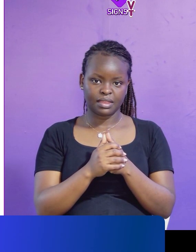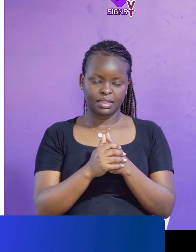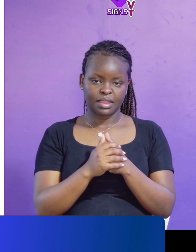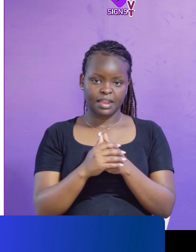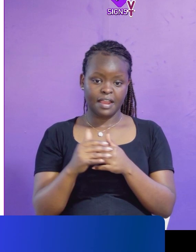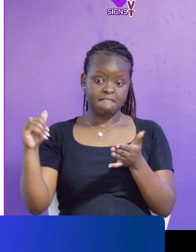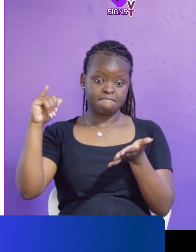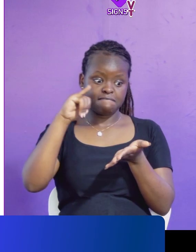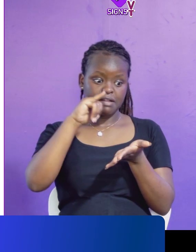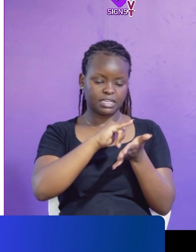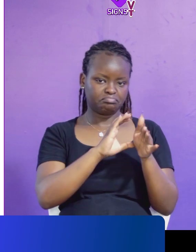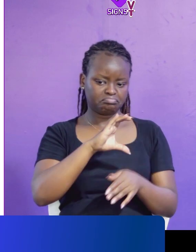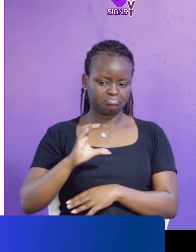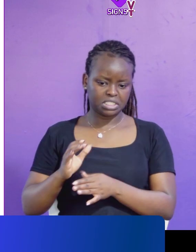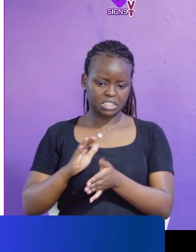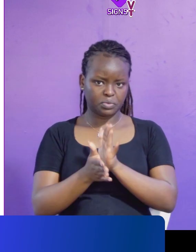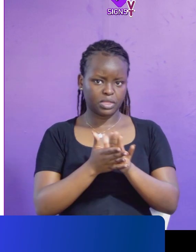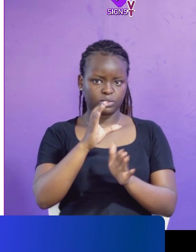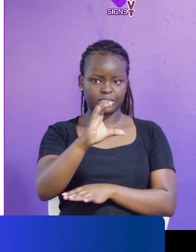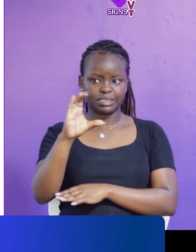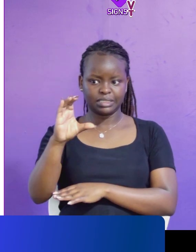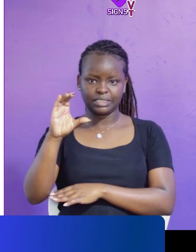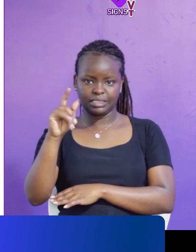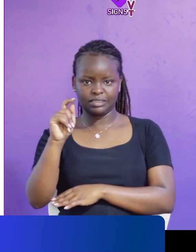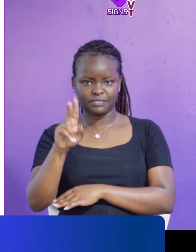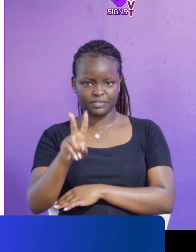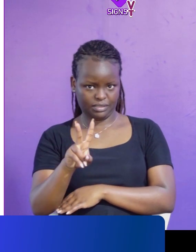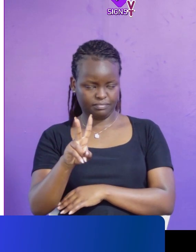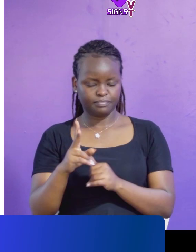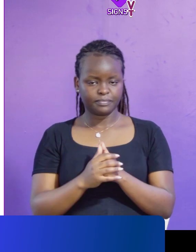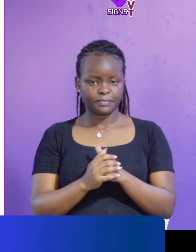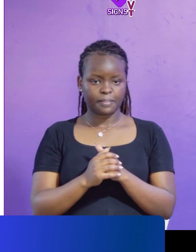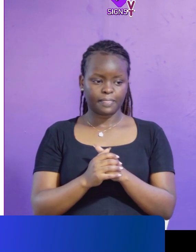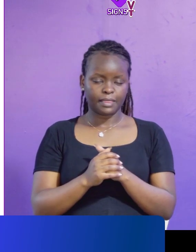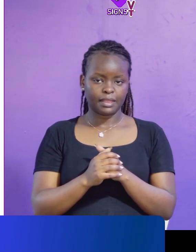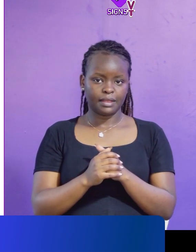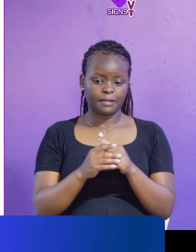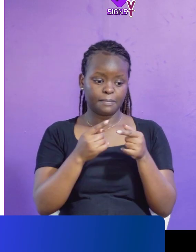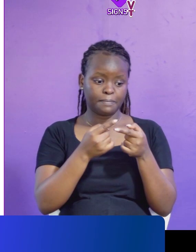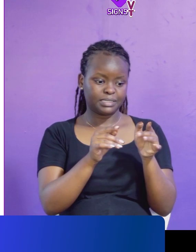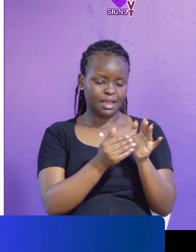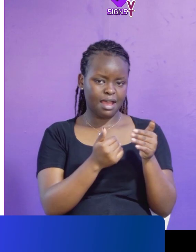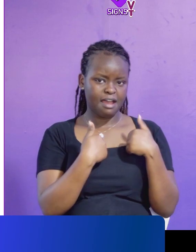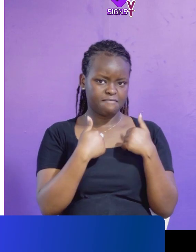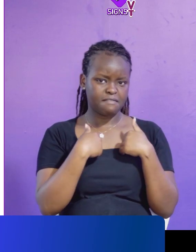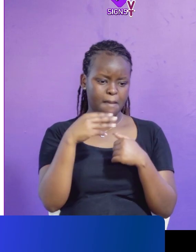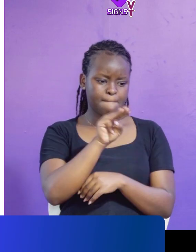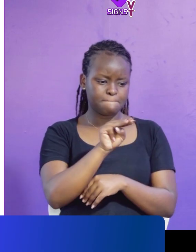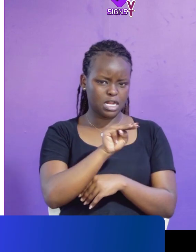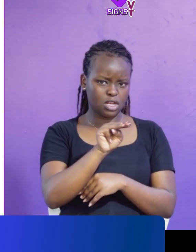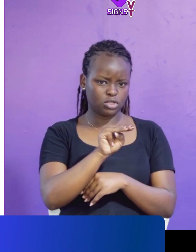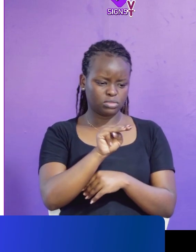flying in city without CCTV. And despite millions sank into